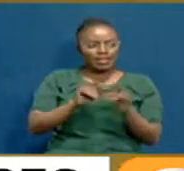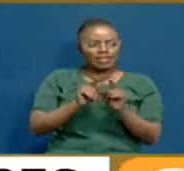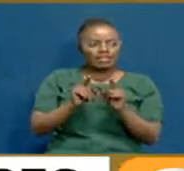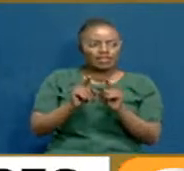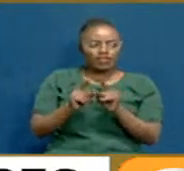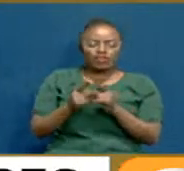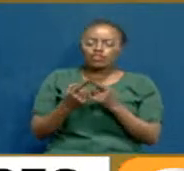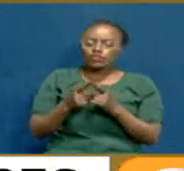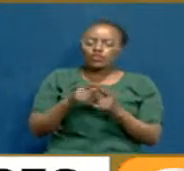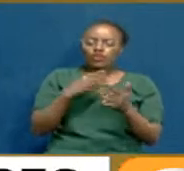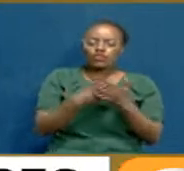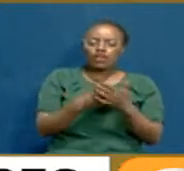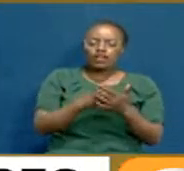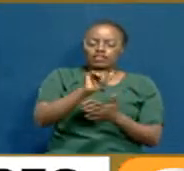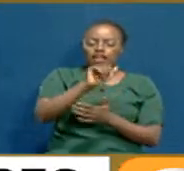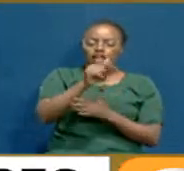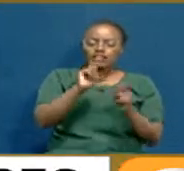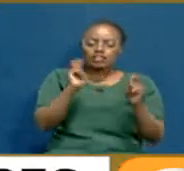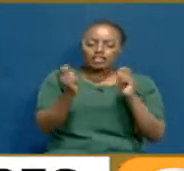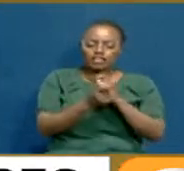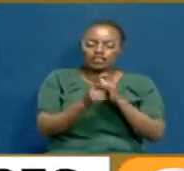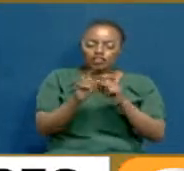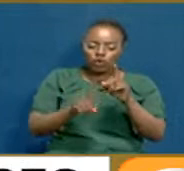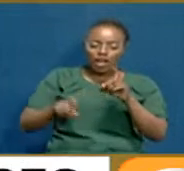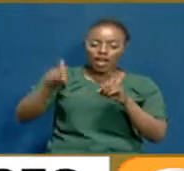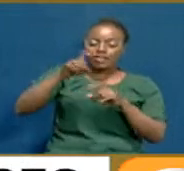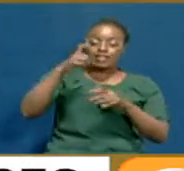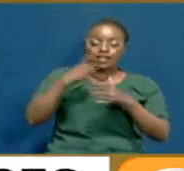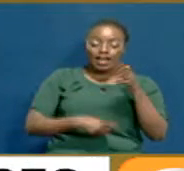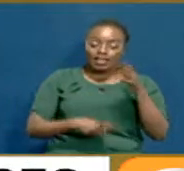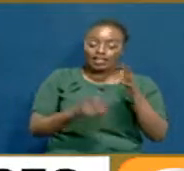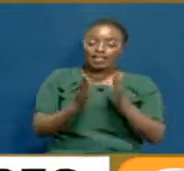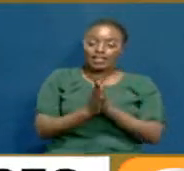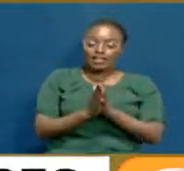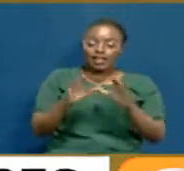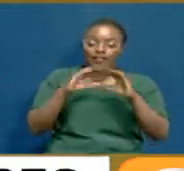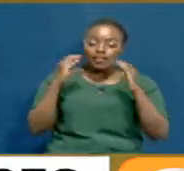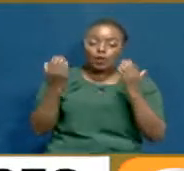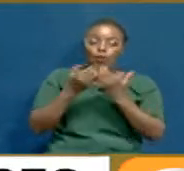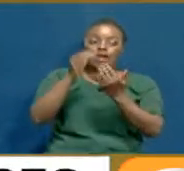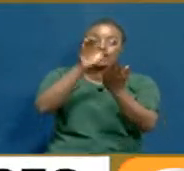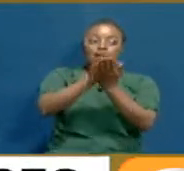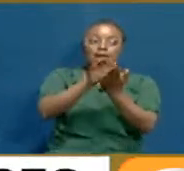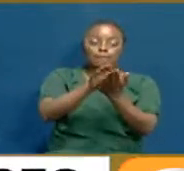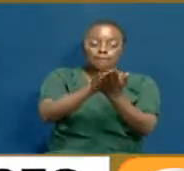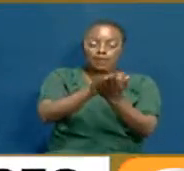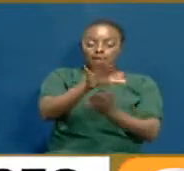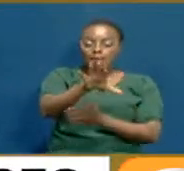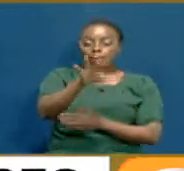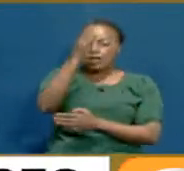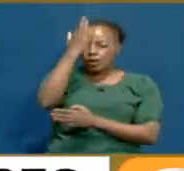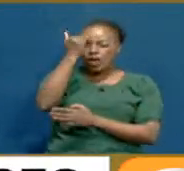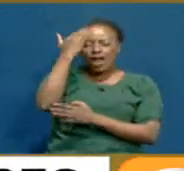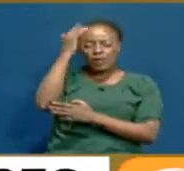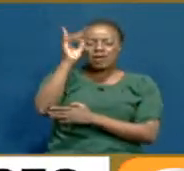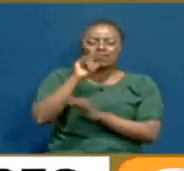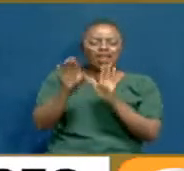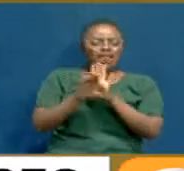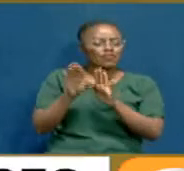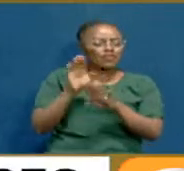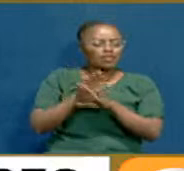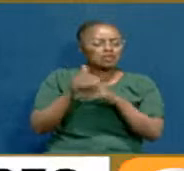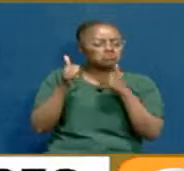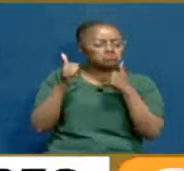the Finance Act, the changes in terms of increasing mm-hmm. taxes. And World Bank put down their feet because they know things are bad. So you've